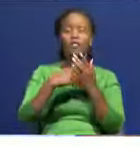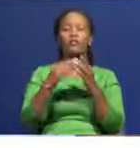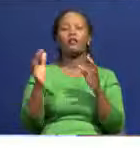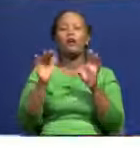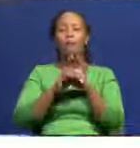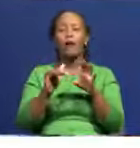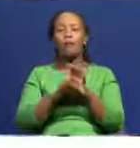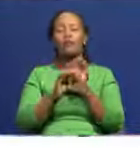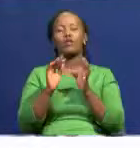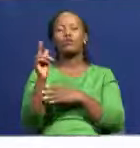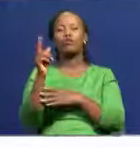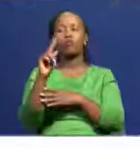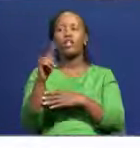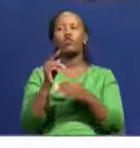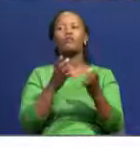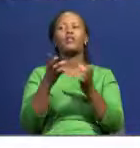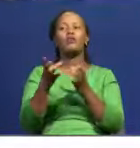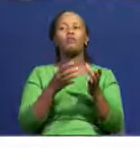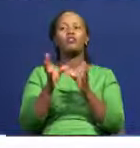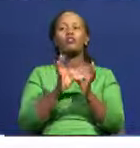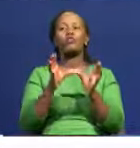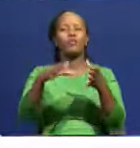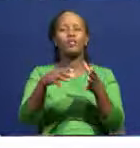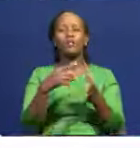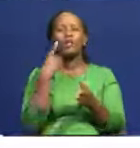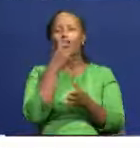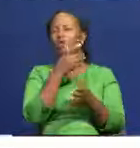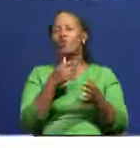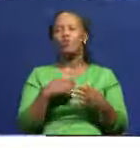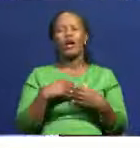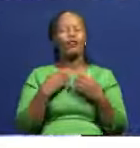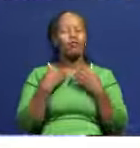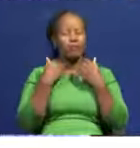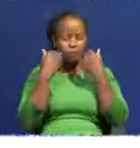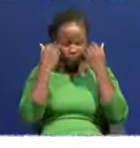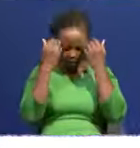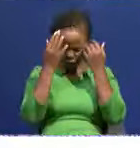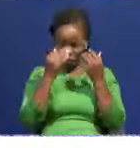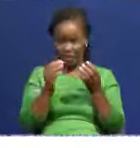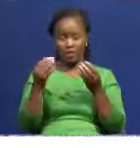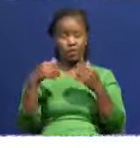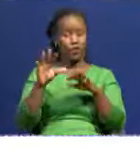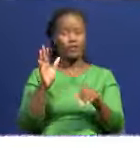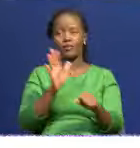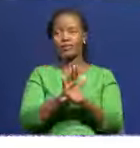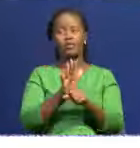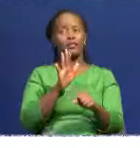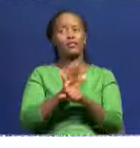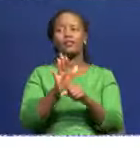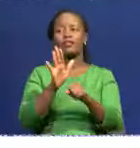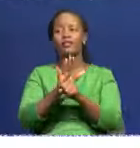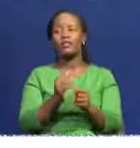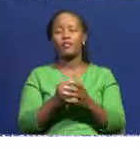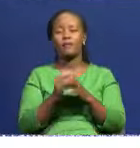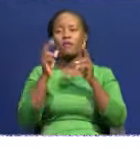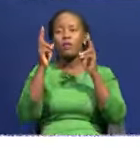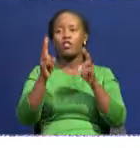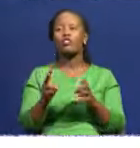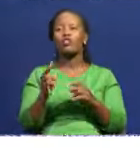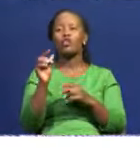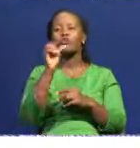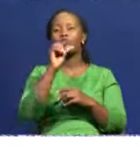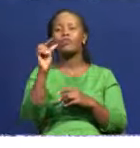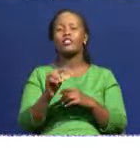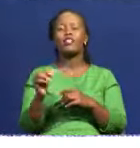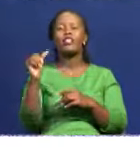Community Organization, who have decried massive losses they incurred in the last week's protests. Apart from mambo na JNC, vile wamekuwa